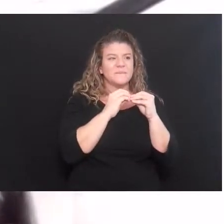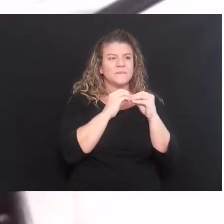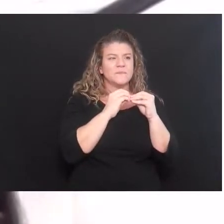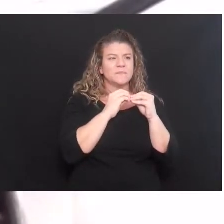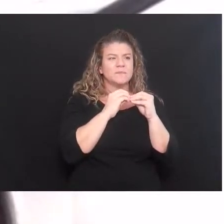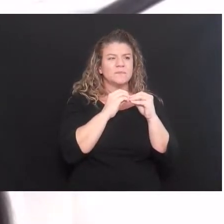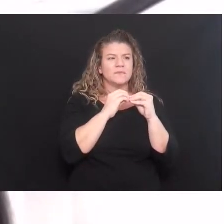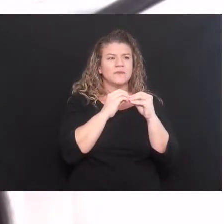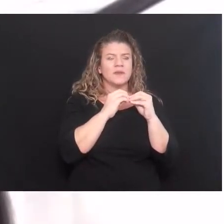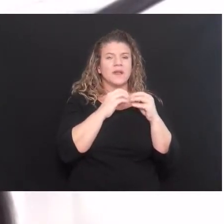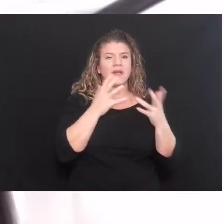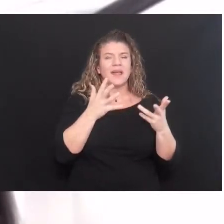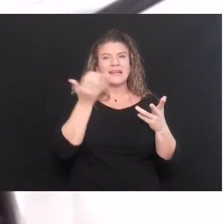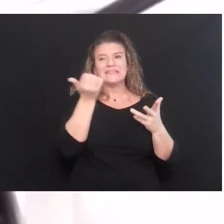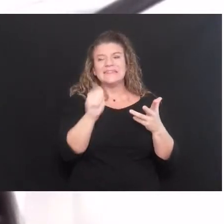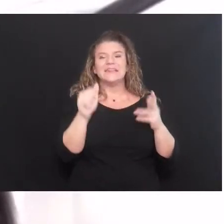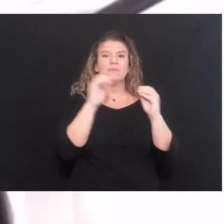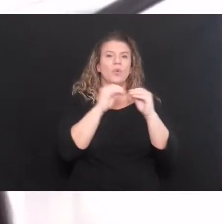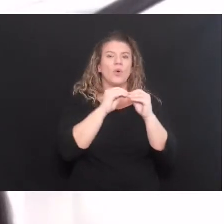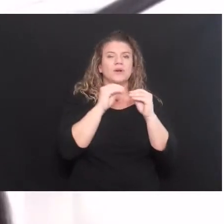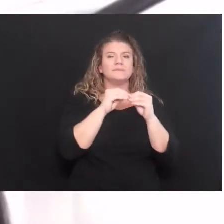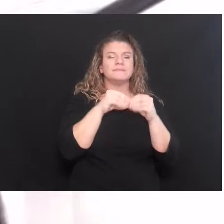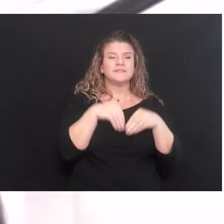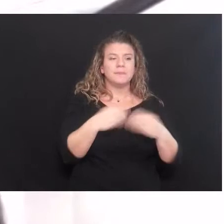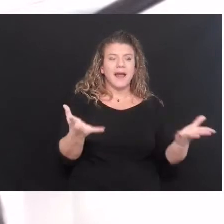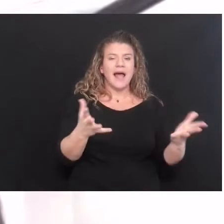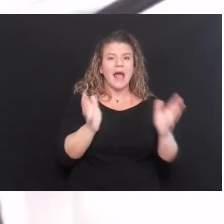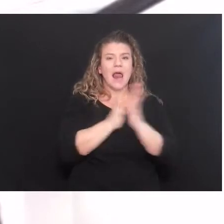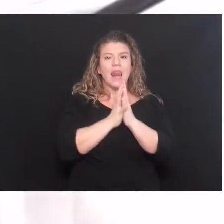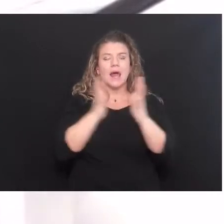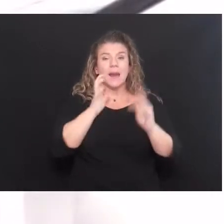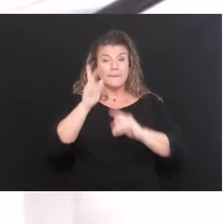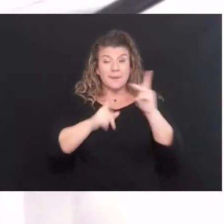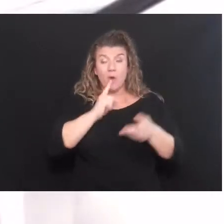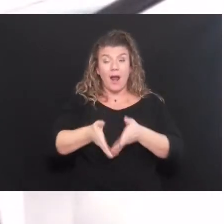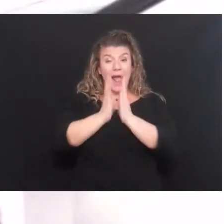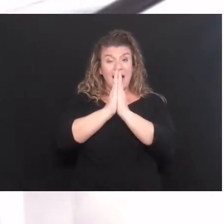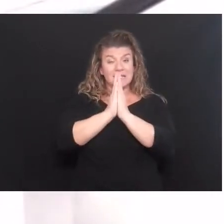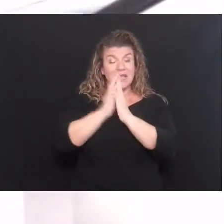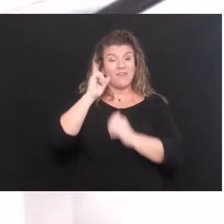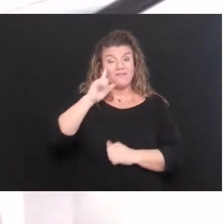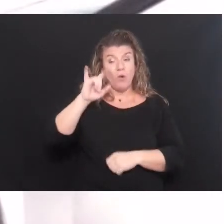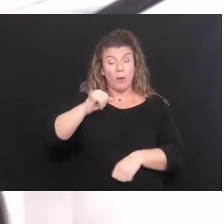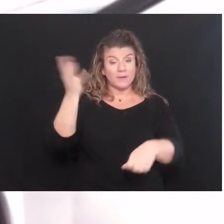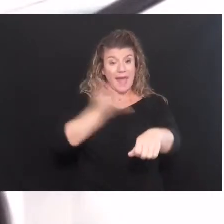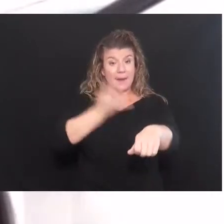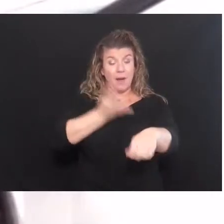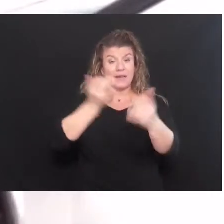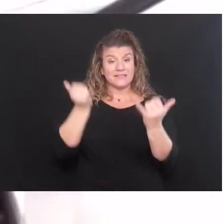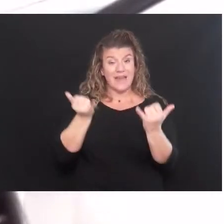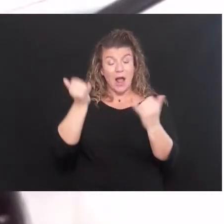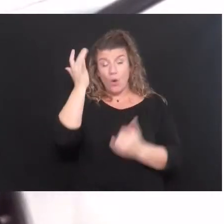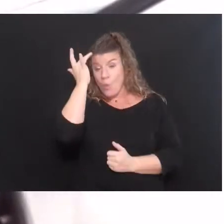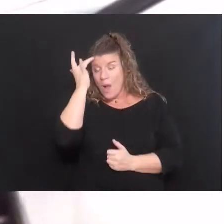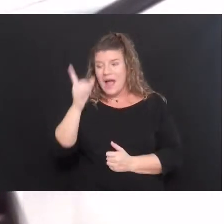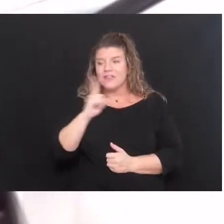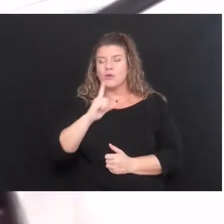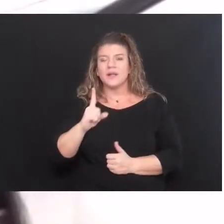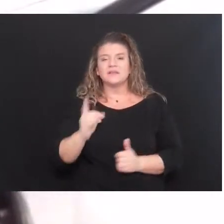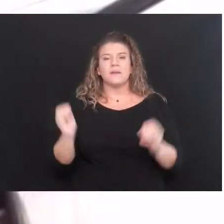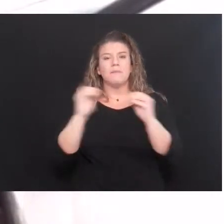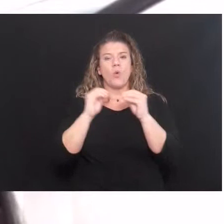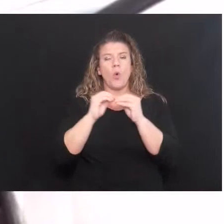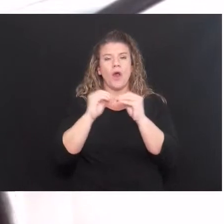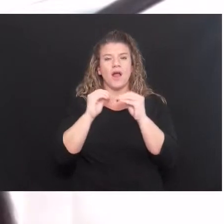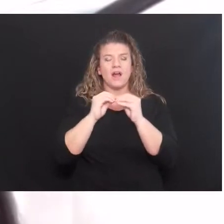granted any more supply. A lot of people are asking for the monoclonal antibodies right now because there is a more of a